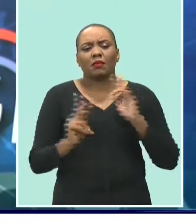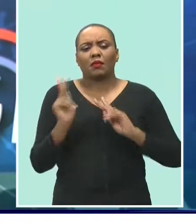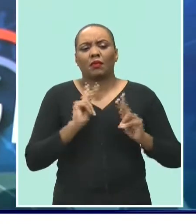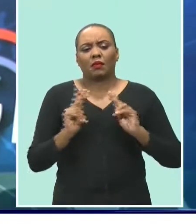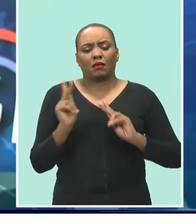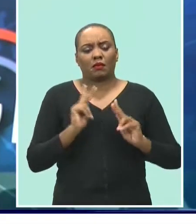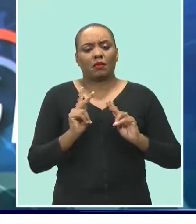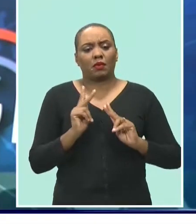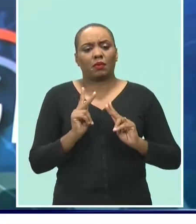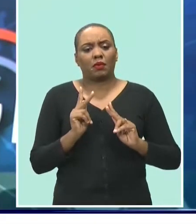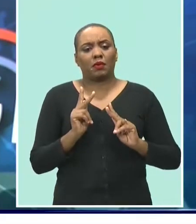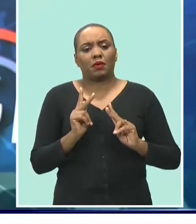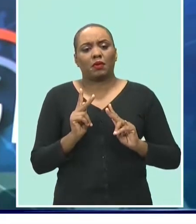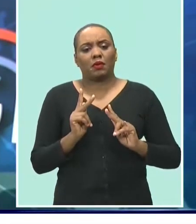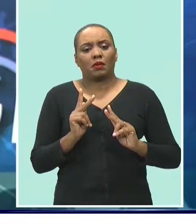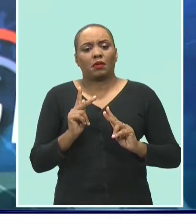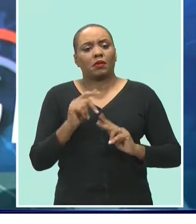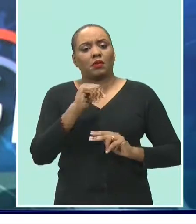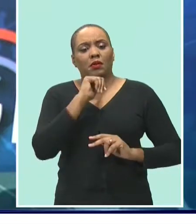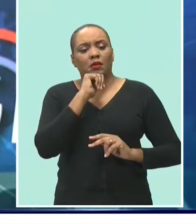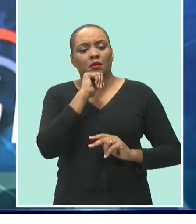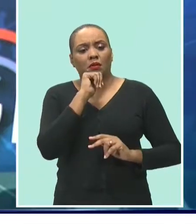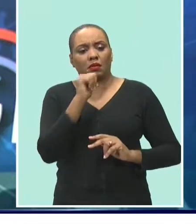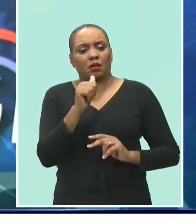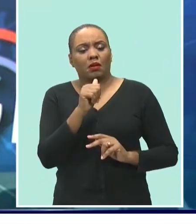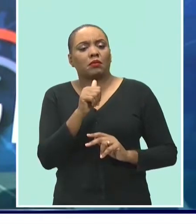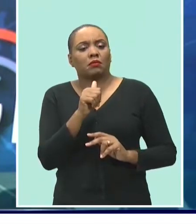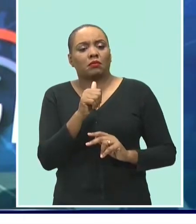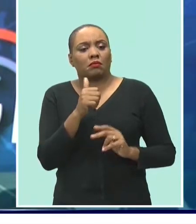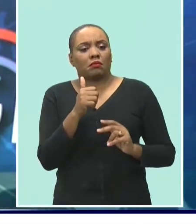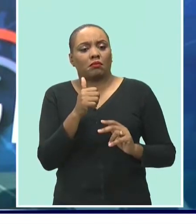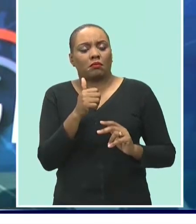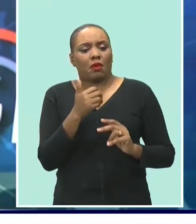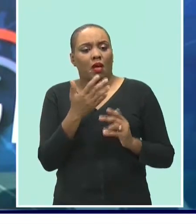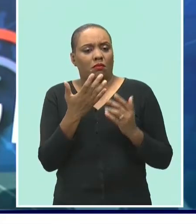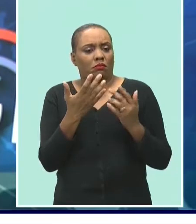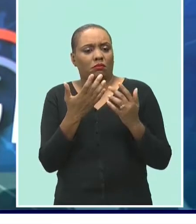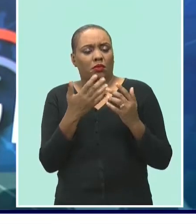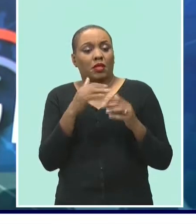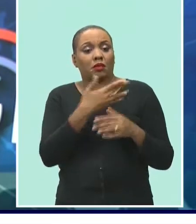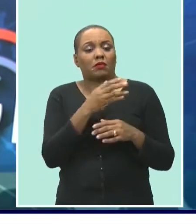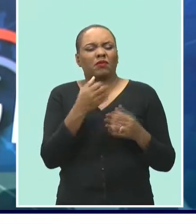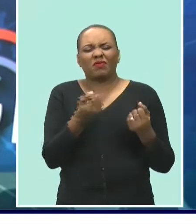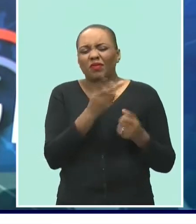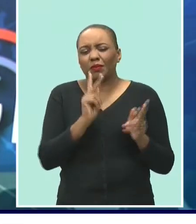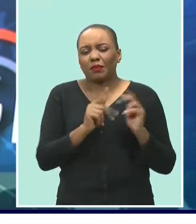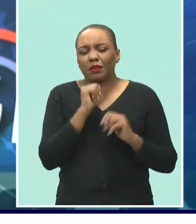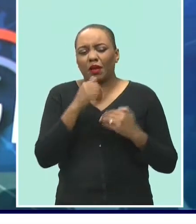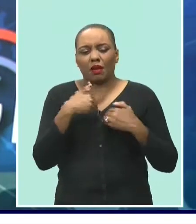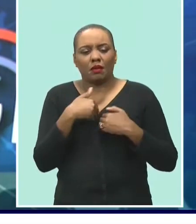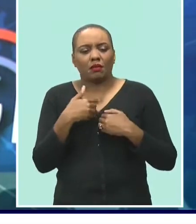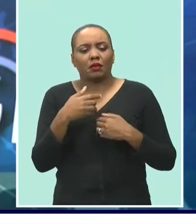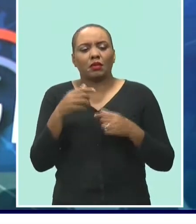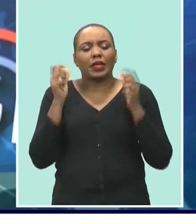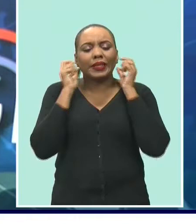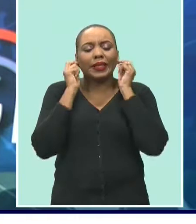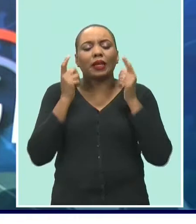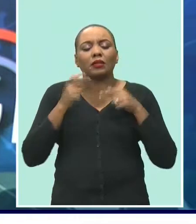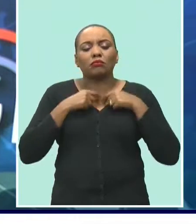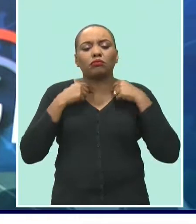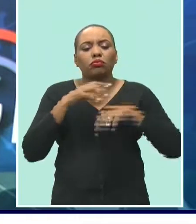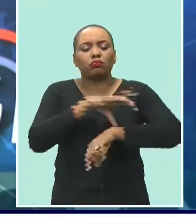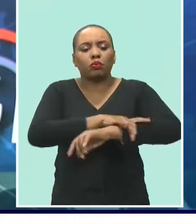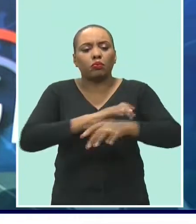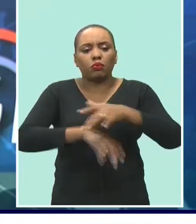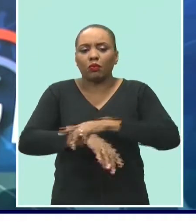people have been falling victim to theft and robbery of their gold jewelry in recent years. This was revealed by Sergeant Emerson McCollin of the